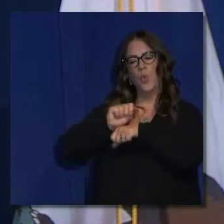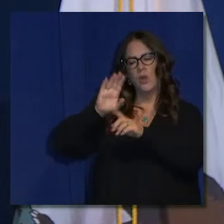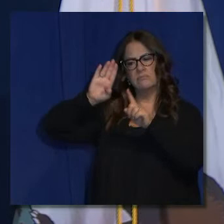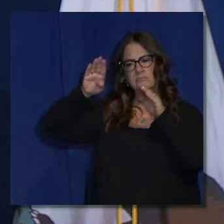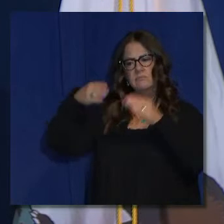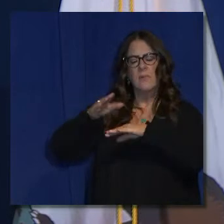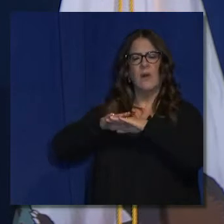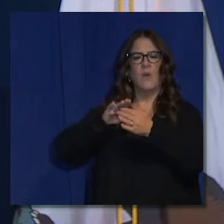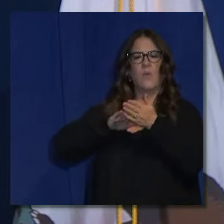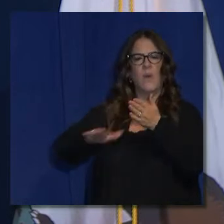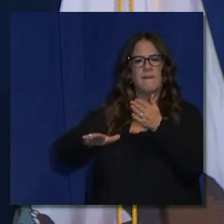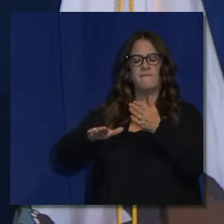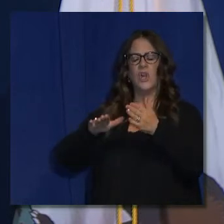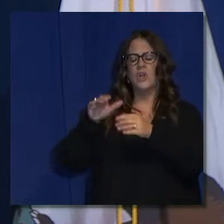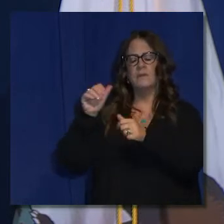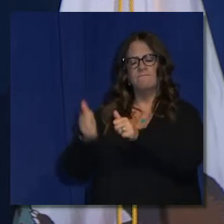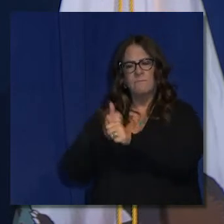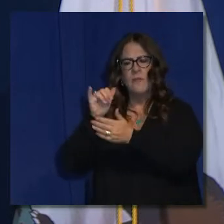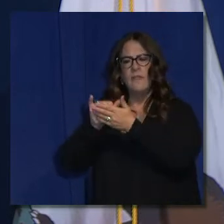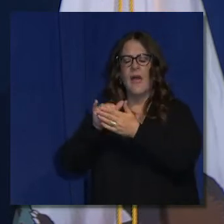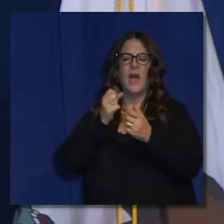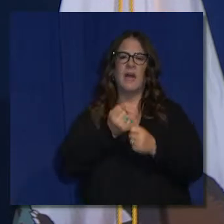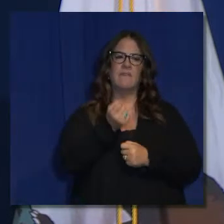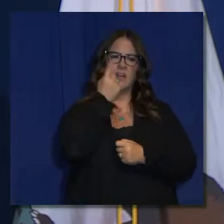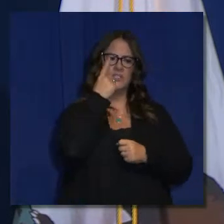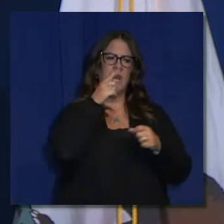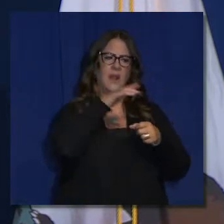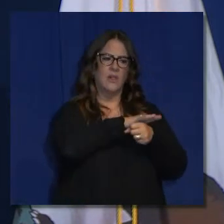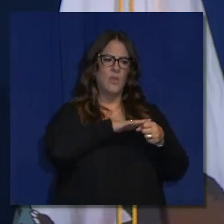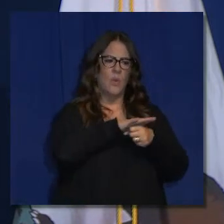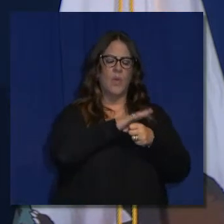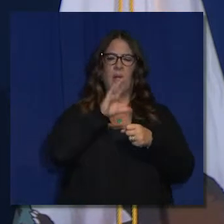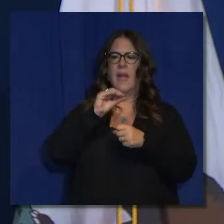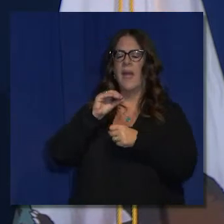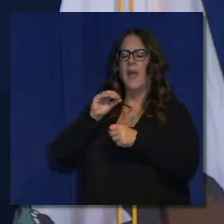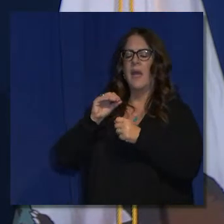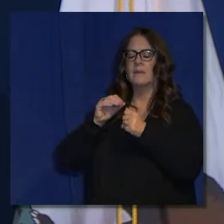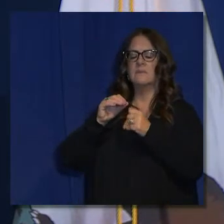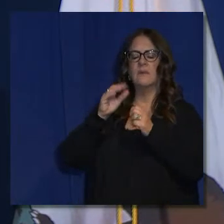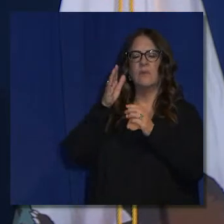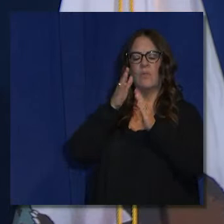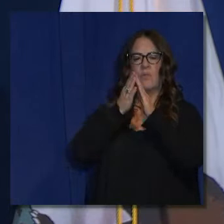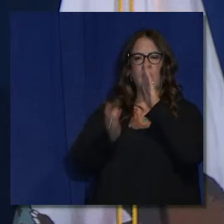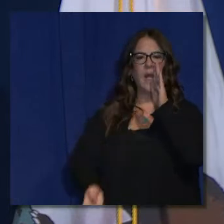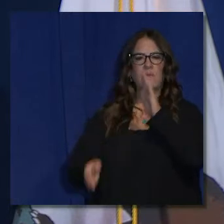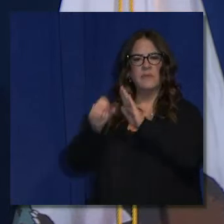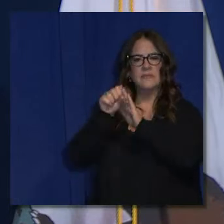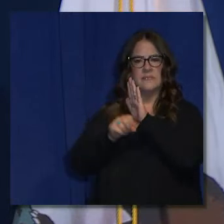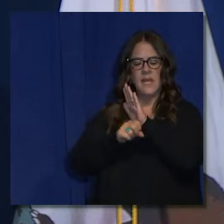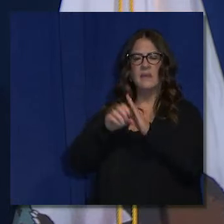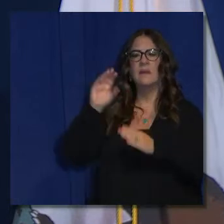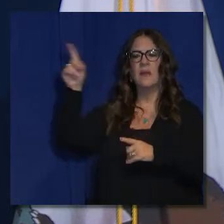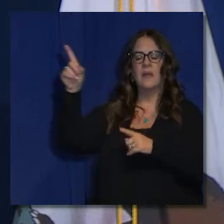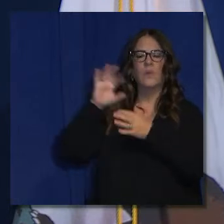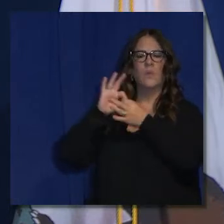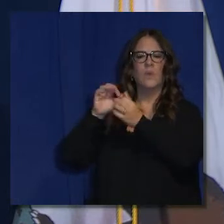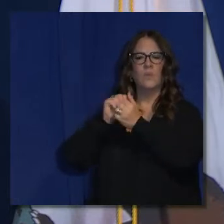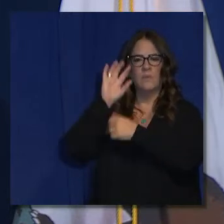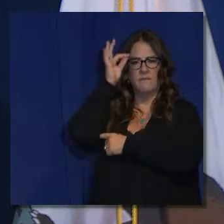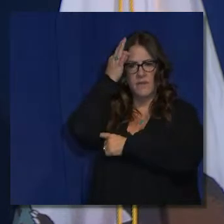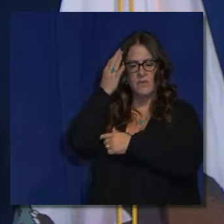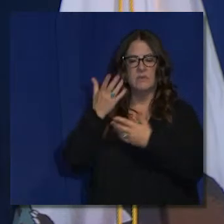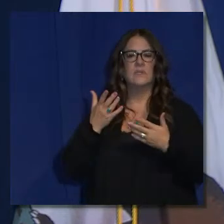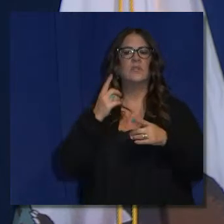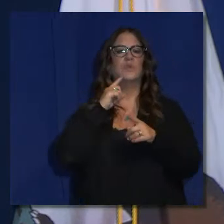pursue a deeper understanding locally and regionally, and with our private sector partners of what this means and what this doesn't, so that we can